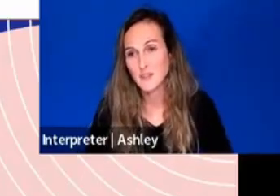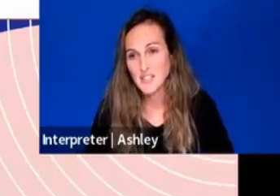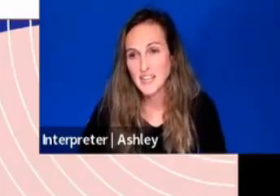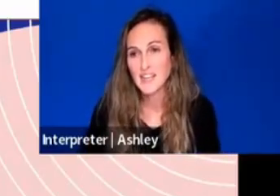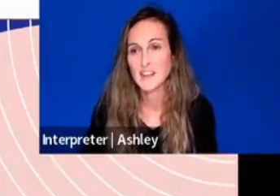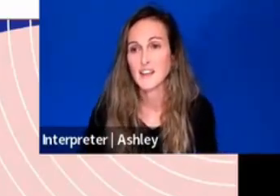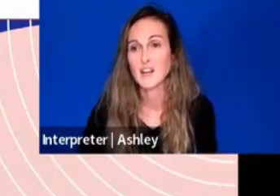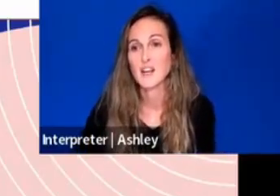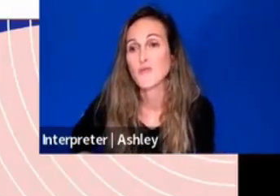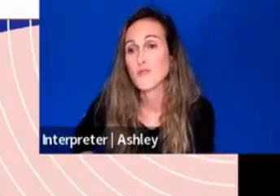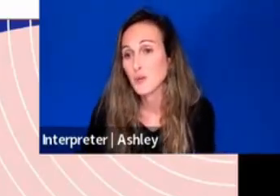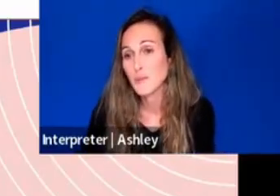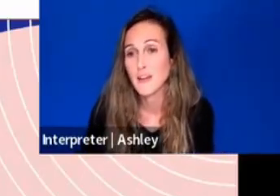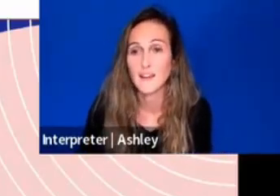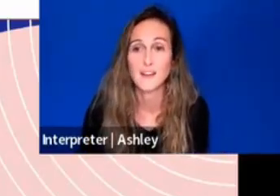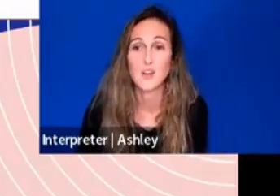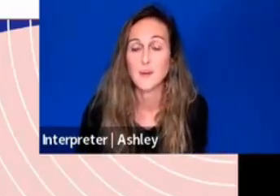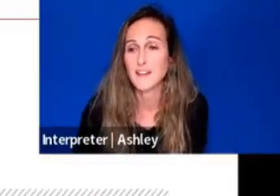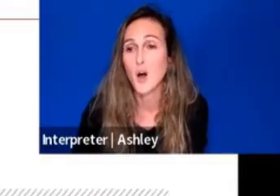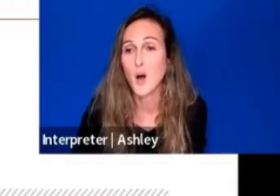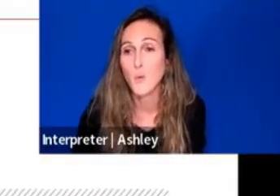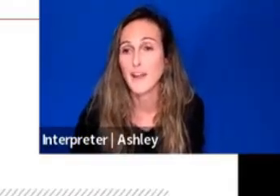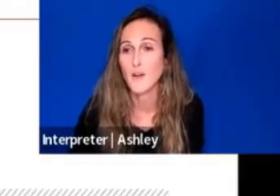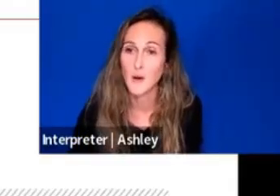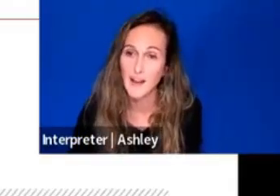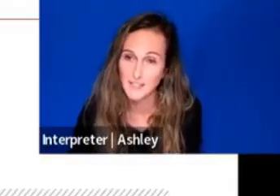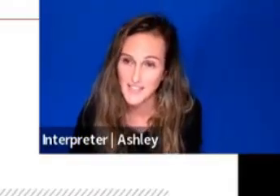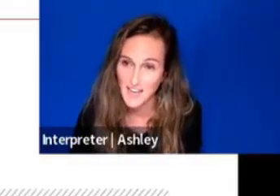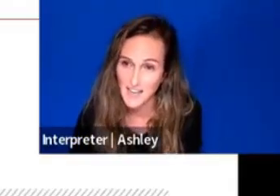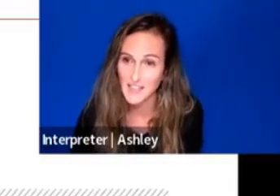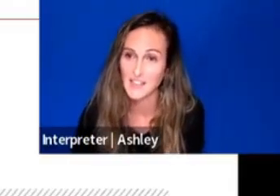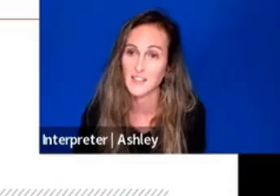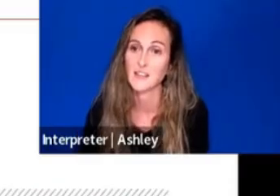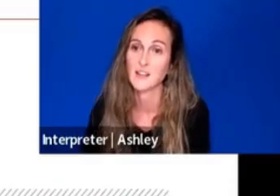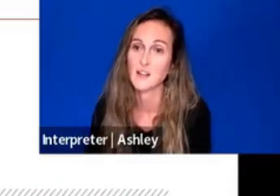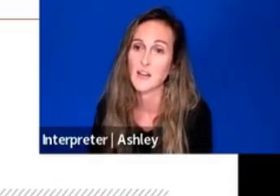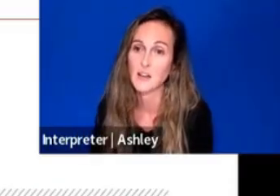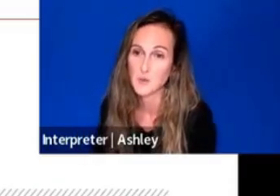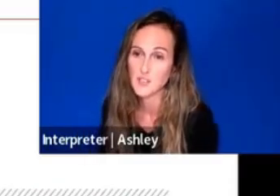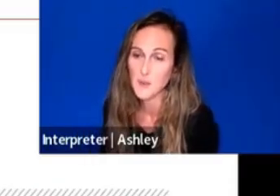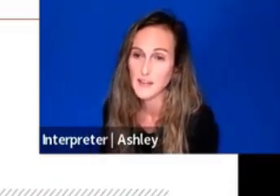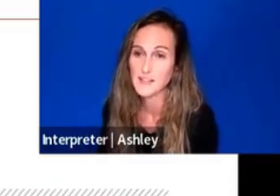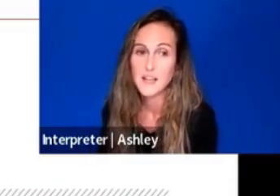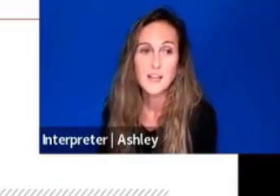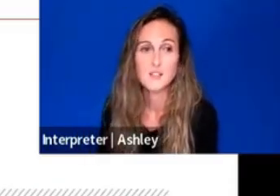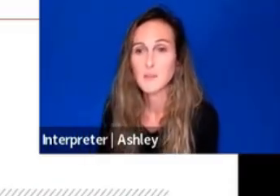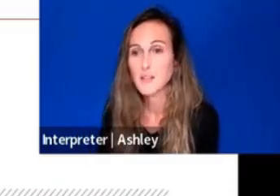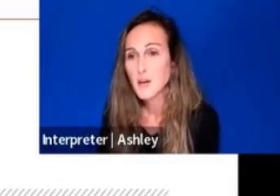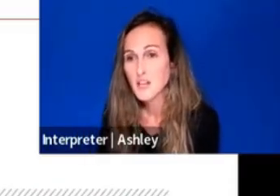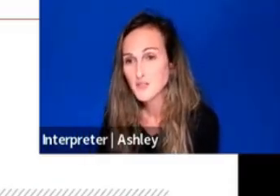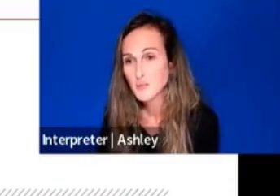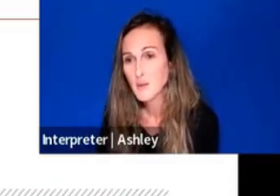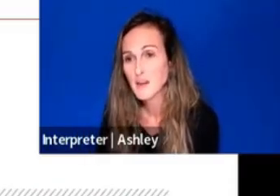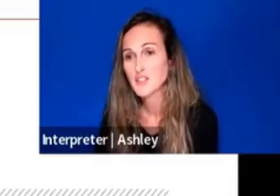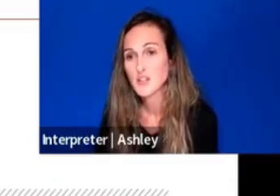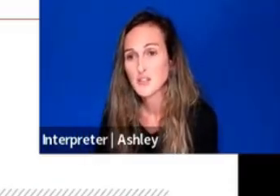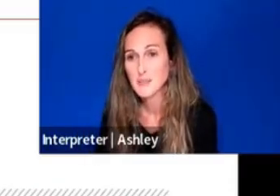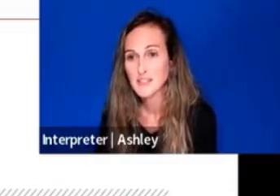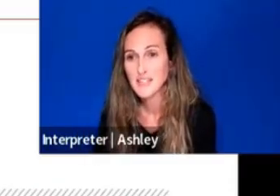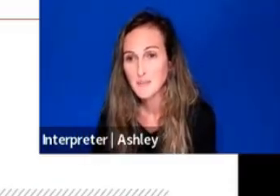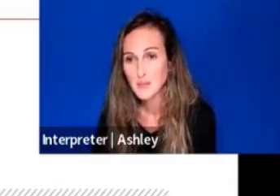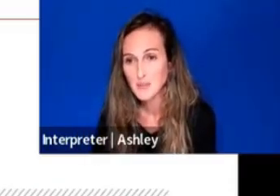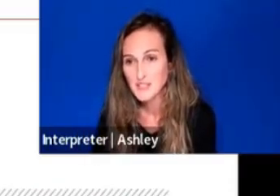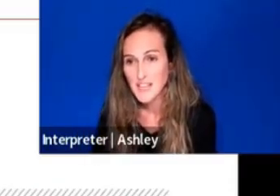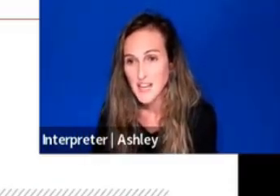a building, in a room, going down a hallway, or outside in an outdoor space. So I'm going to pause for a moment and show you